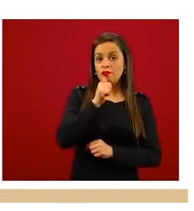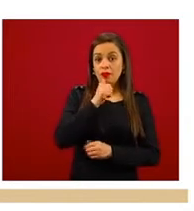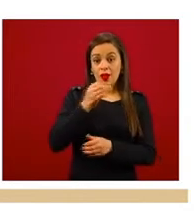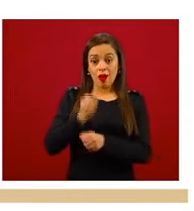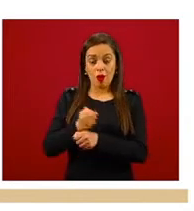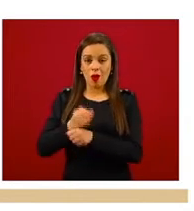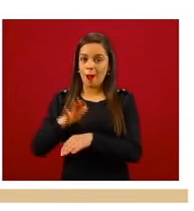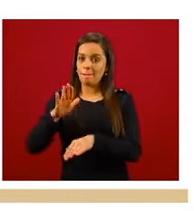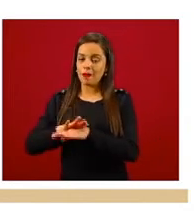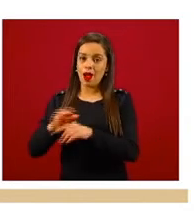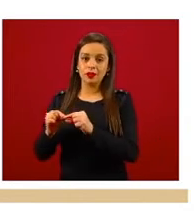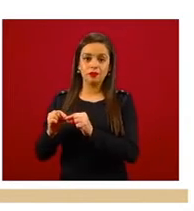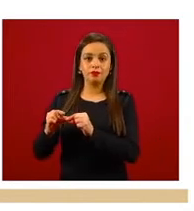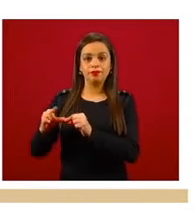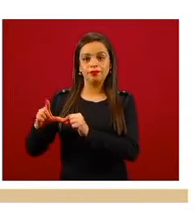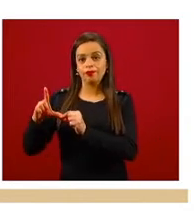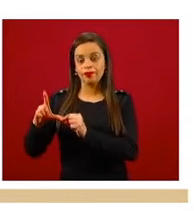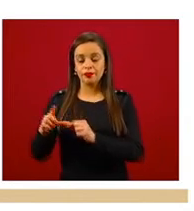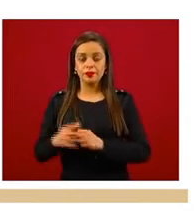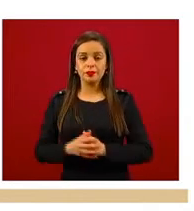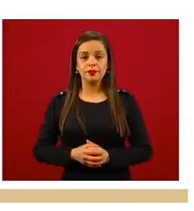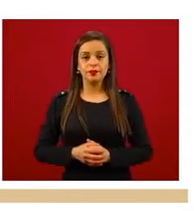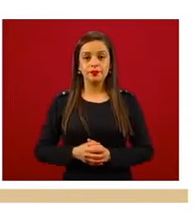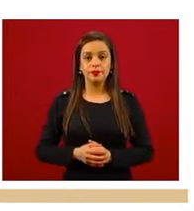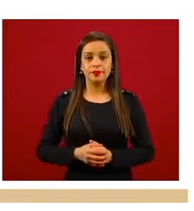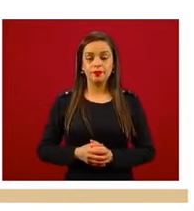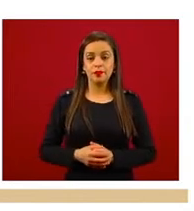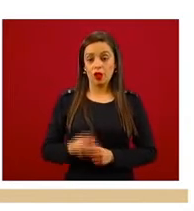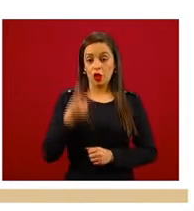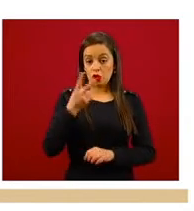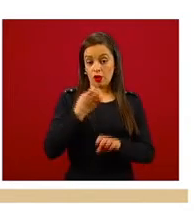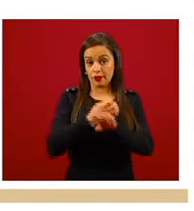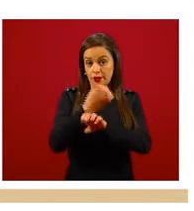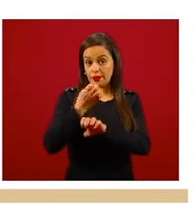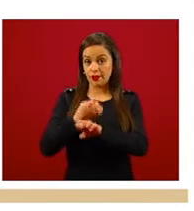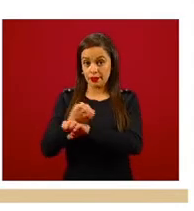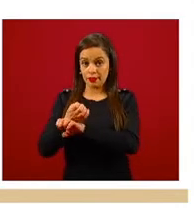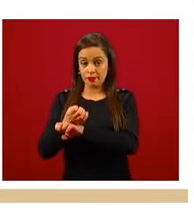so far. This is also explained that,